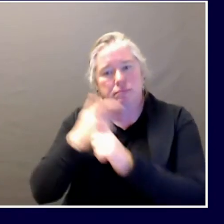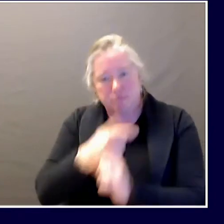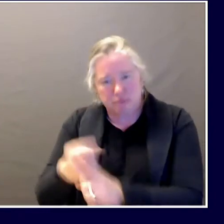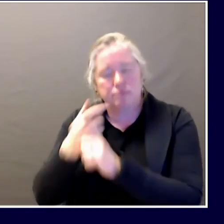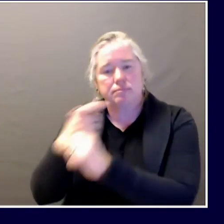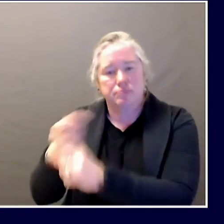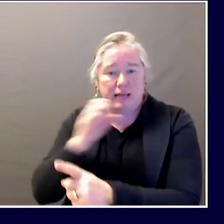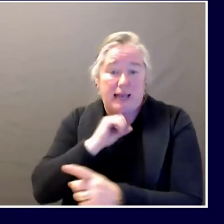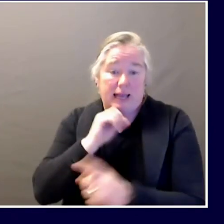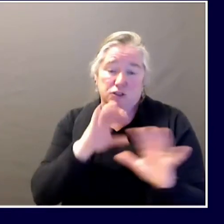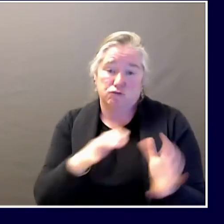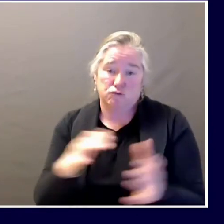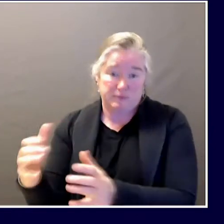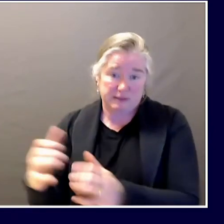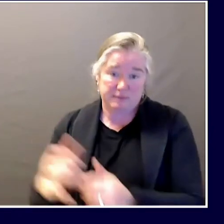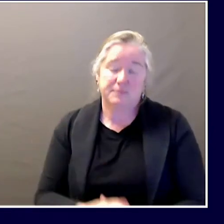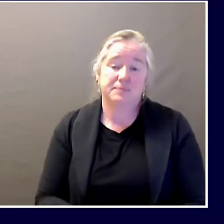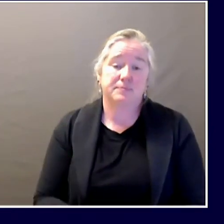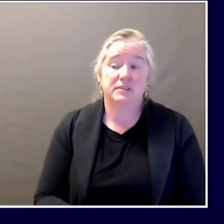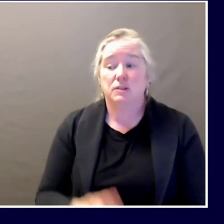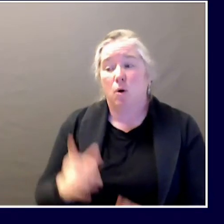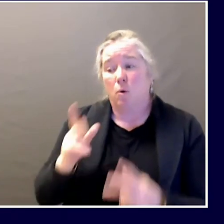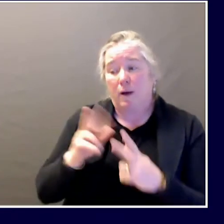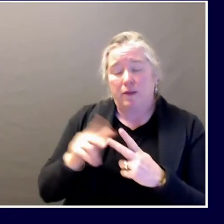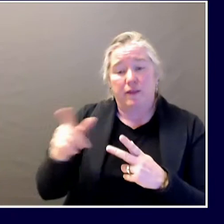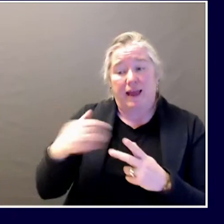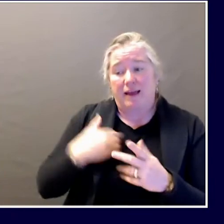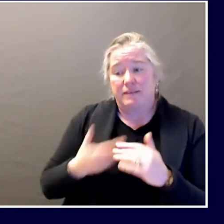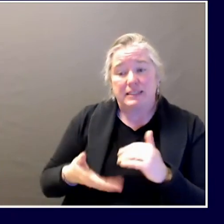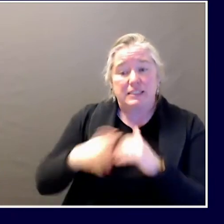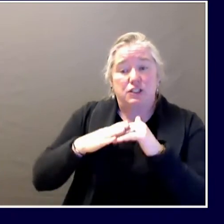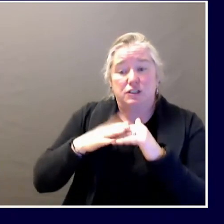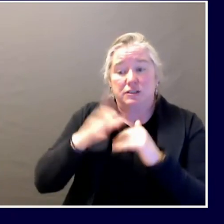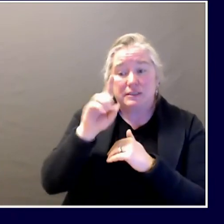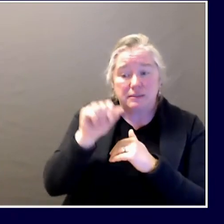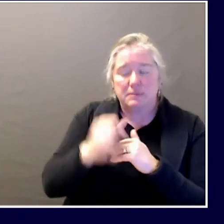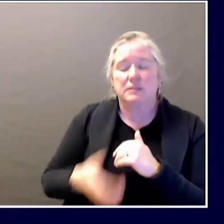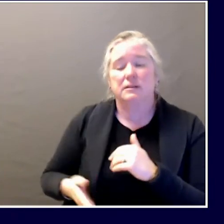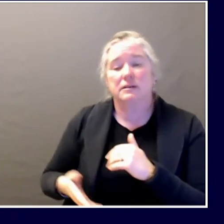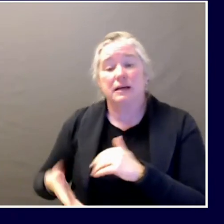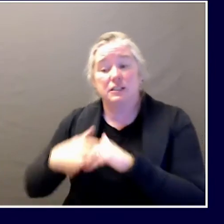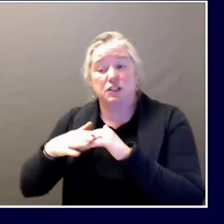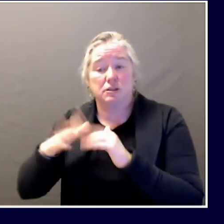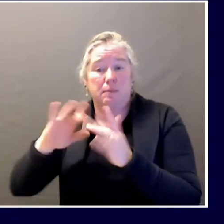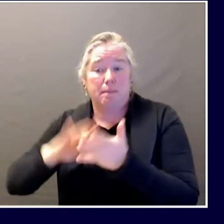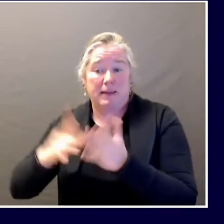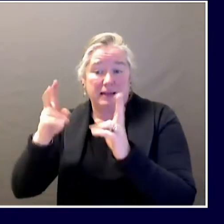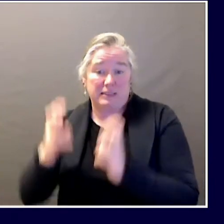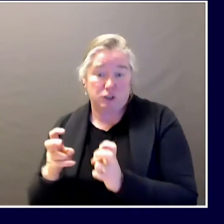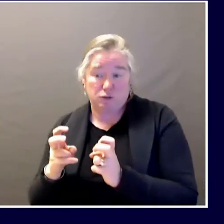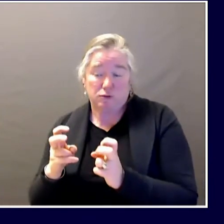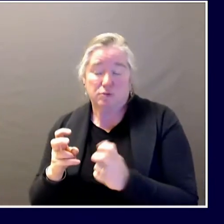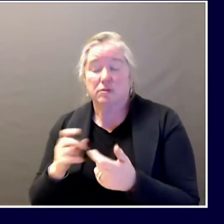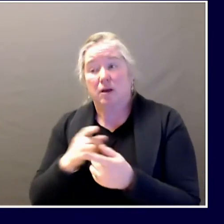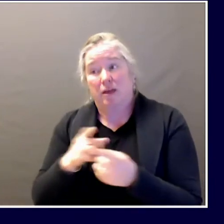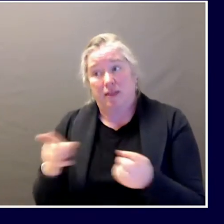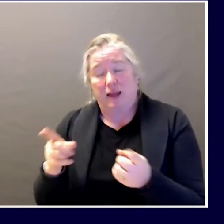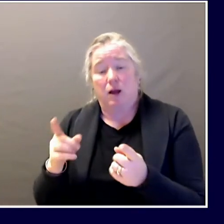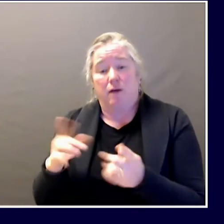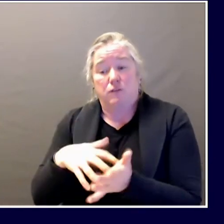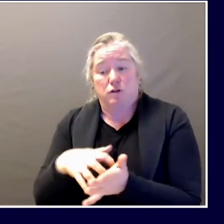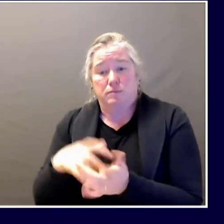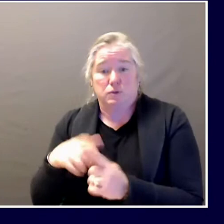medical conditions or disabilities that may make them more vulnerable to COVID-19. All that said, we're not there